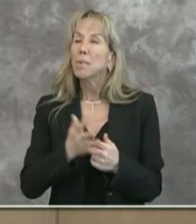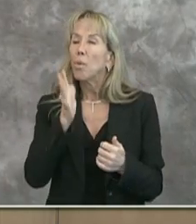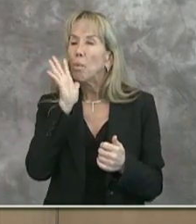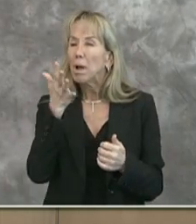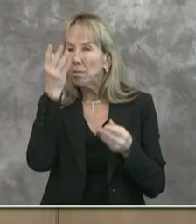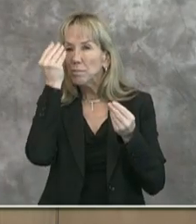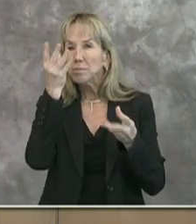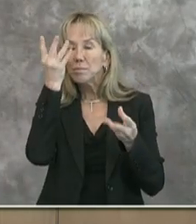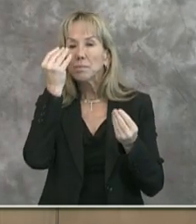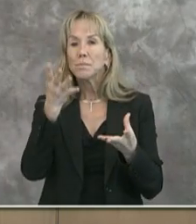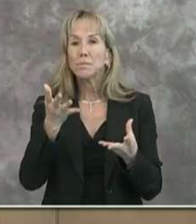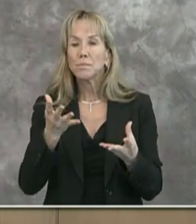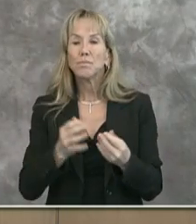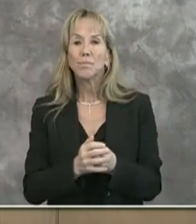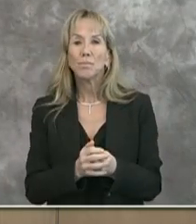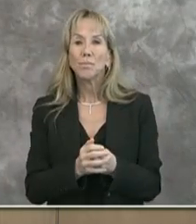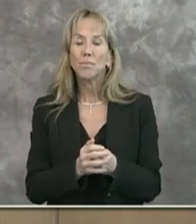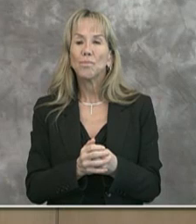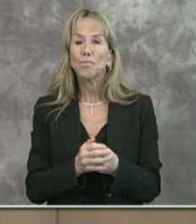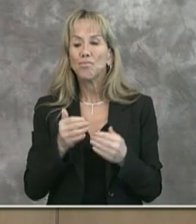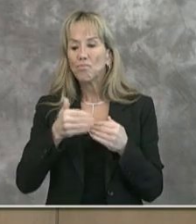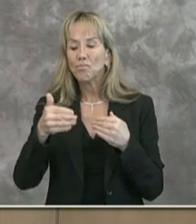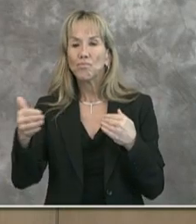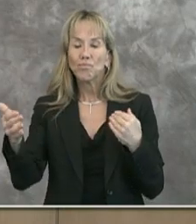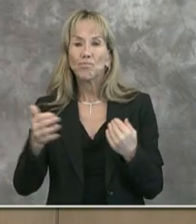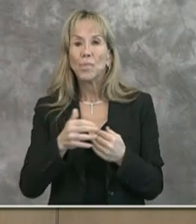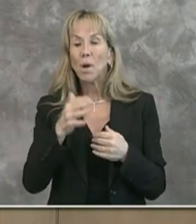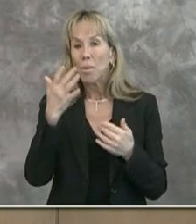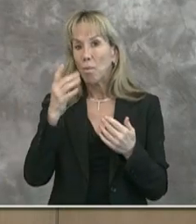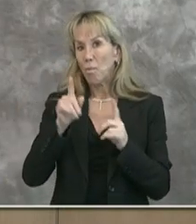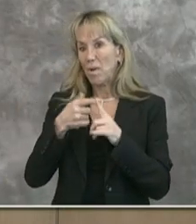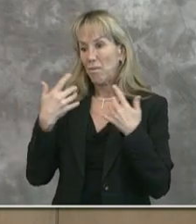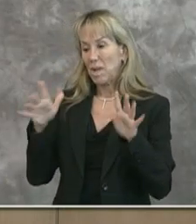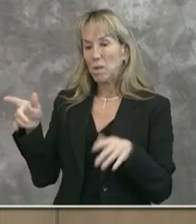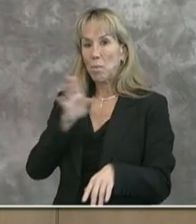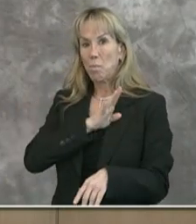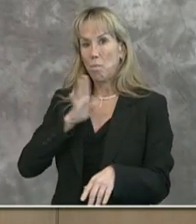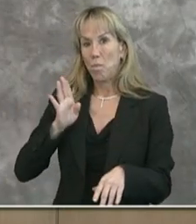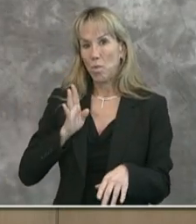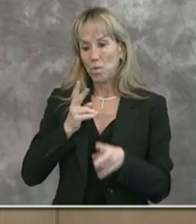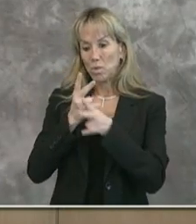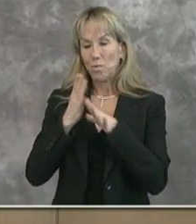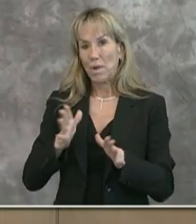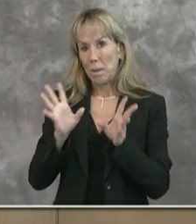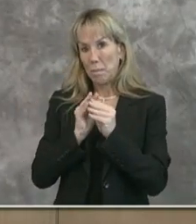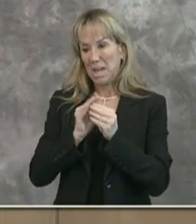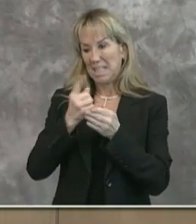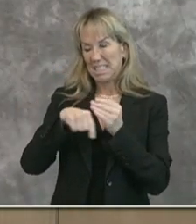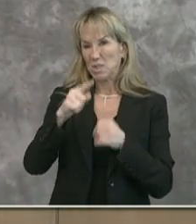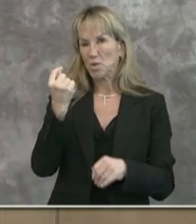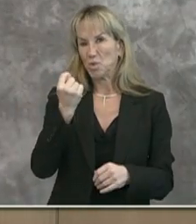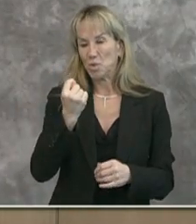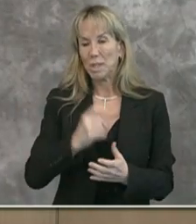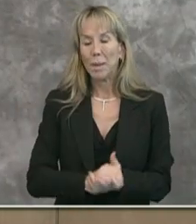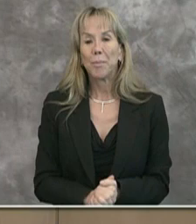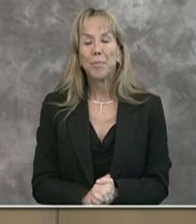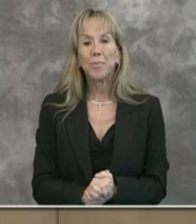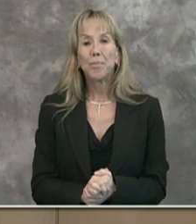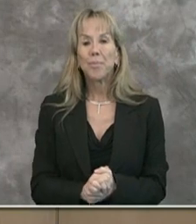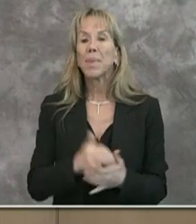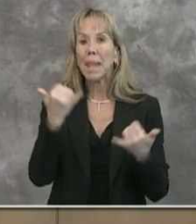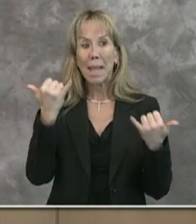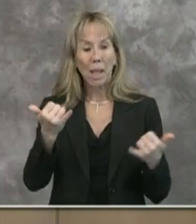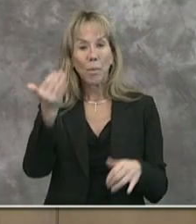be reporting more on this at our Board of Supervisors meeting next Tuesday. To date, we know that